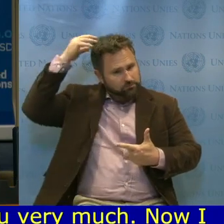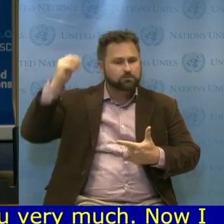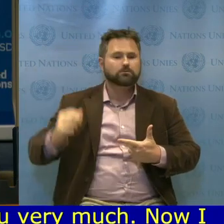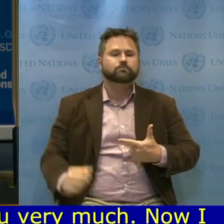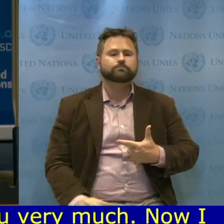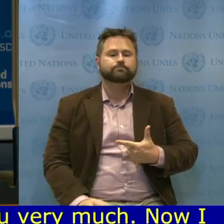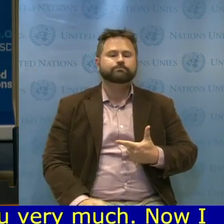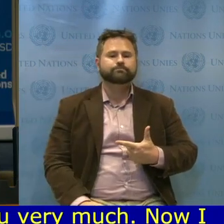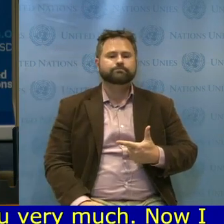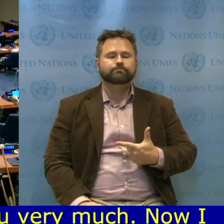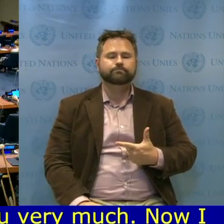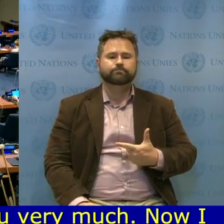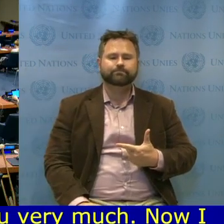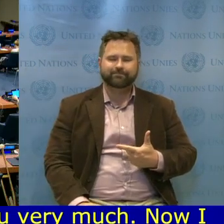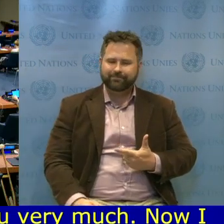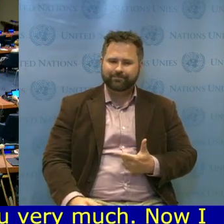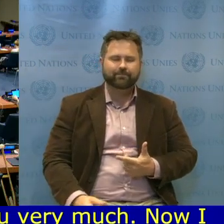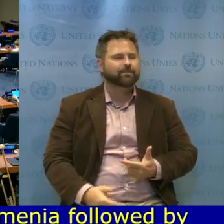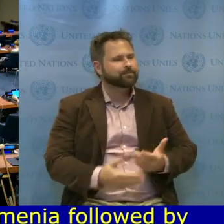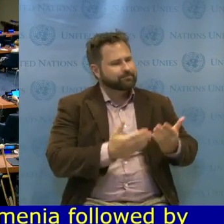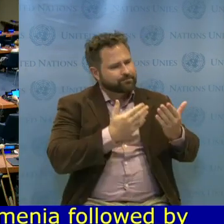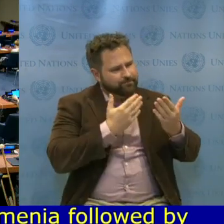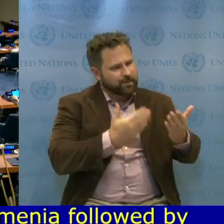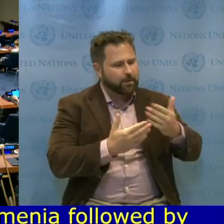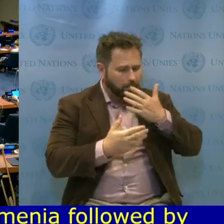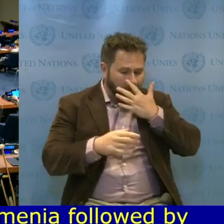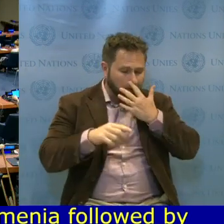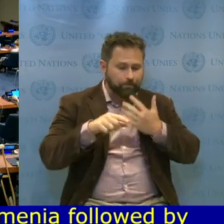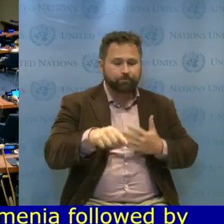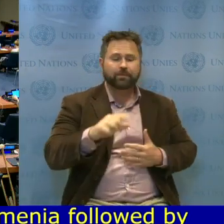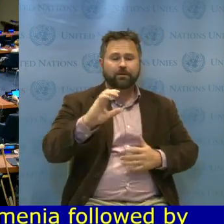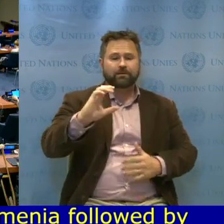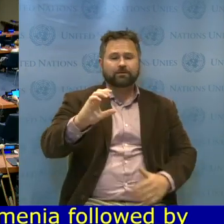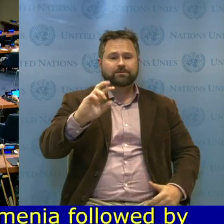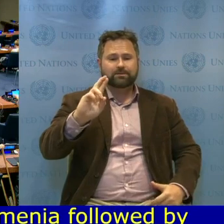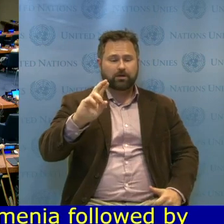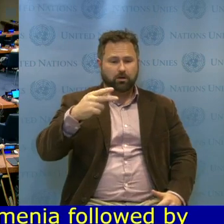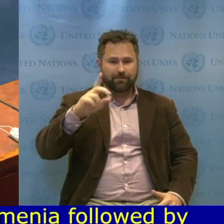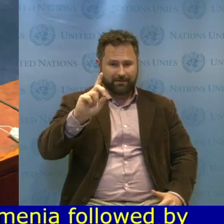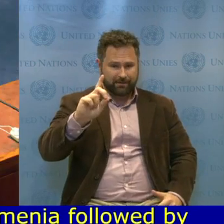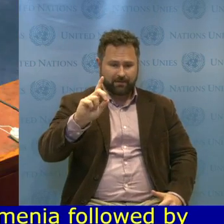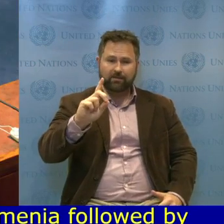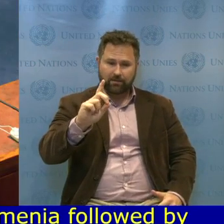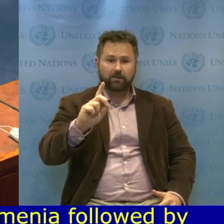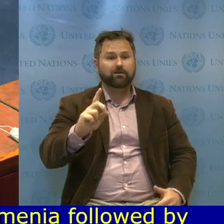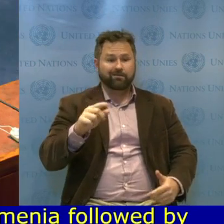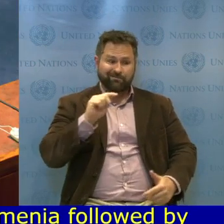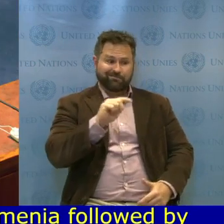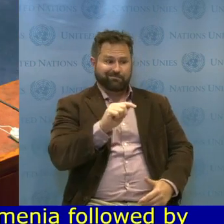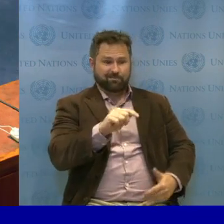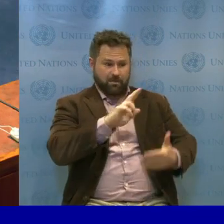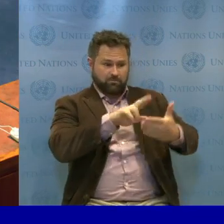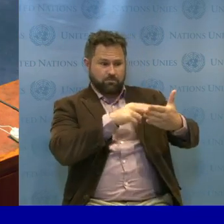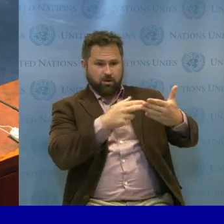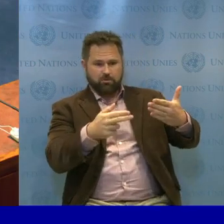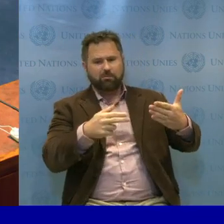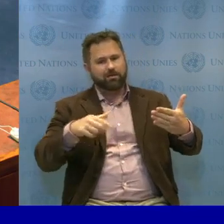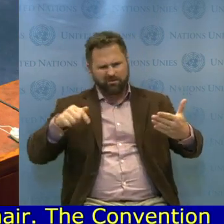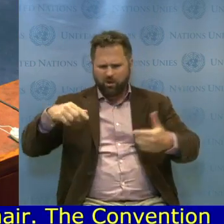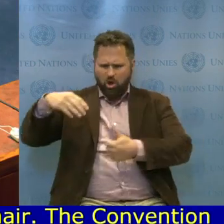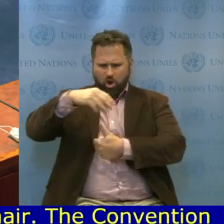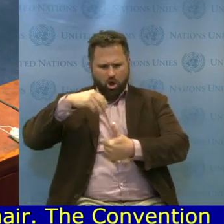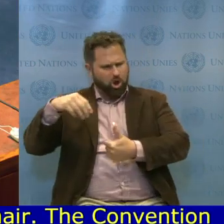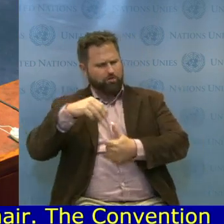Thank you, Madam Chair. The Convention on the Rights of Persons with Disabilities continues to be the guiding international document for the Republic of Armenia while shaping